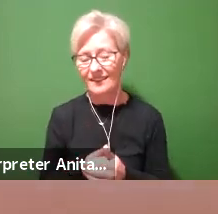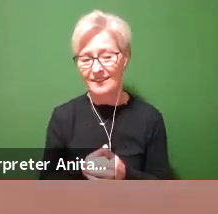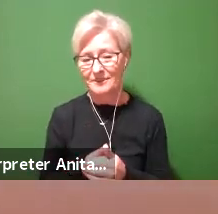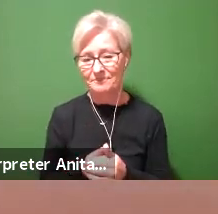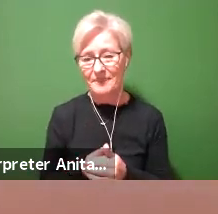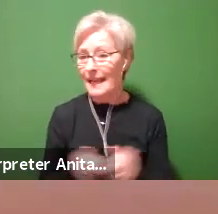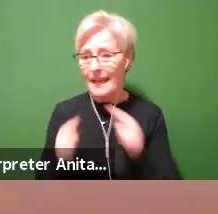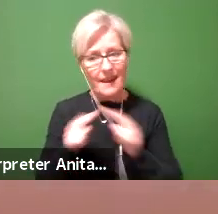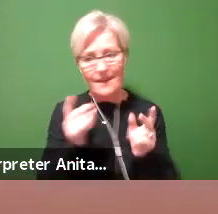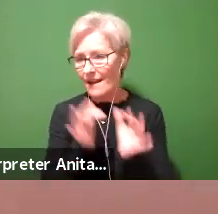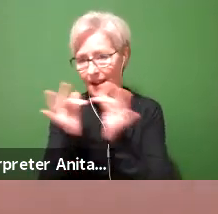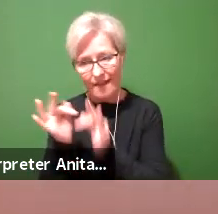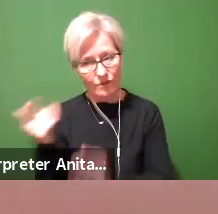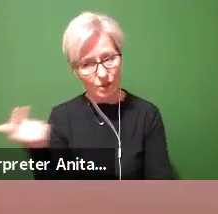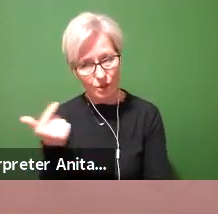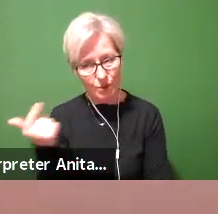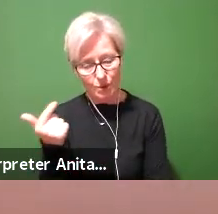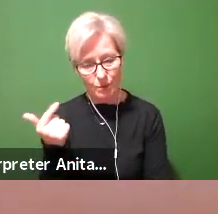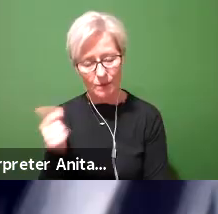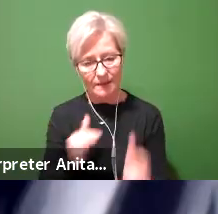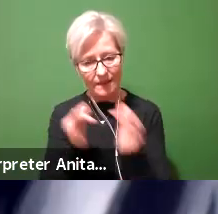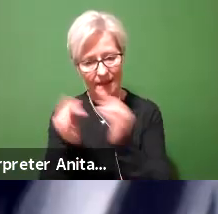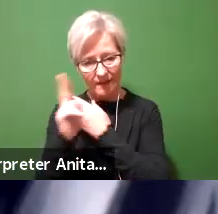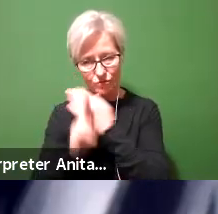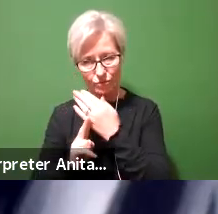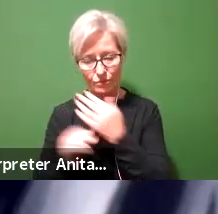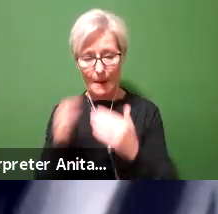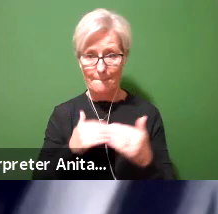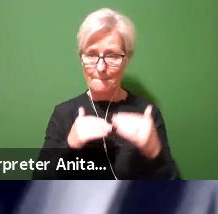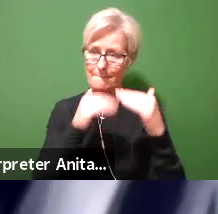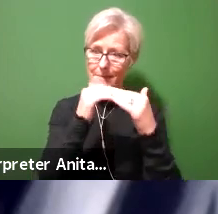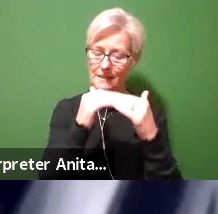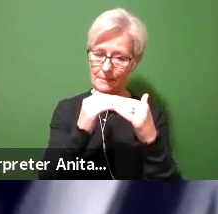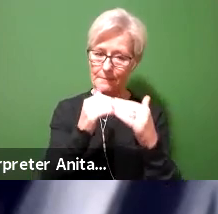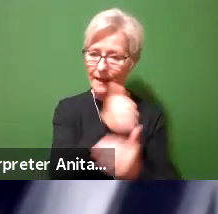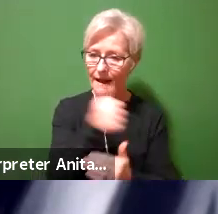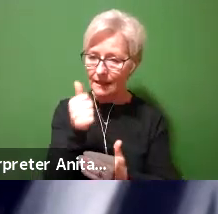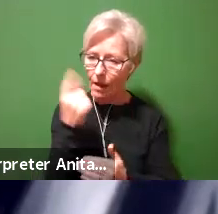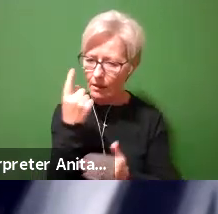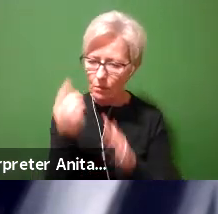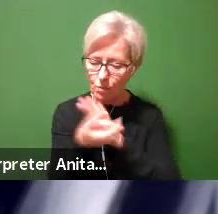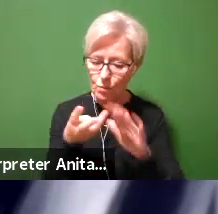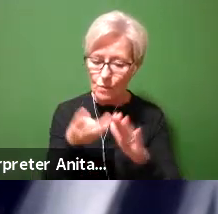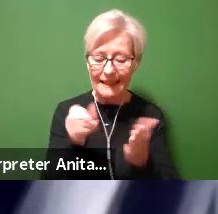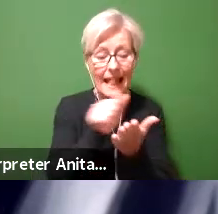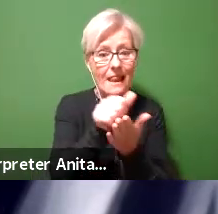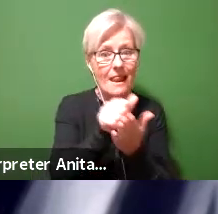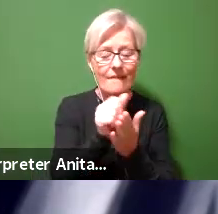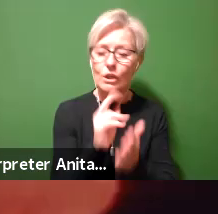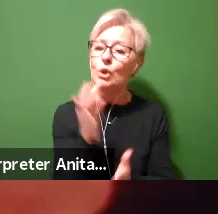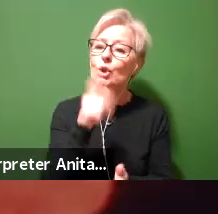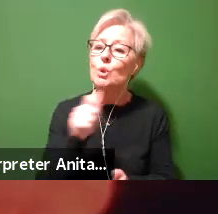any after 2 p.m. The maximum recommended amount of alcohol for women in a week is 11 units. This